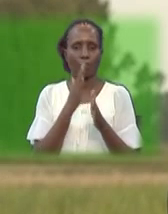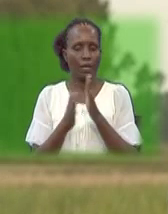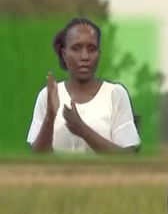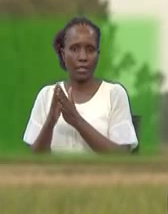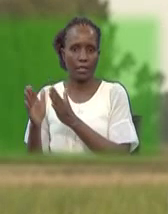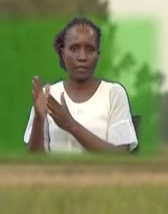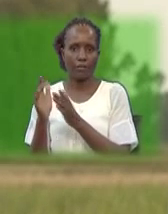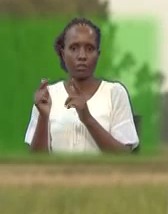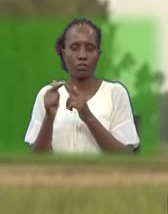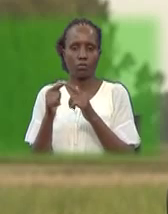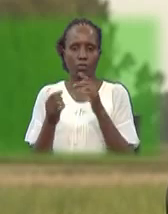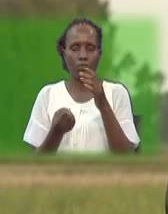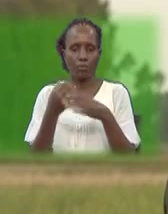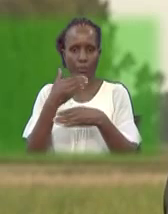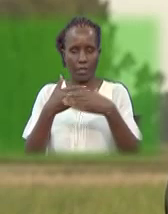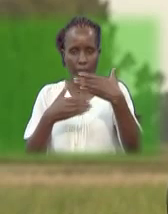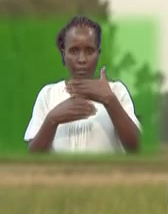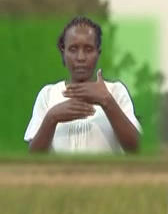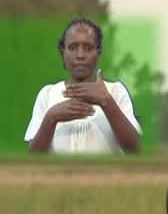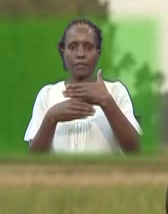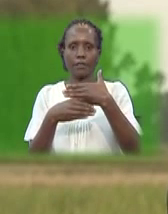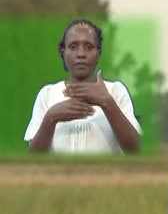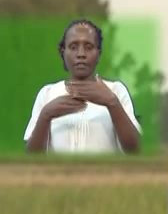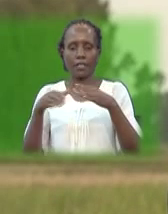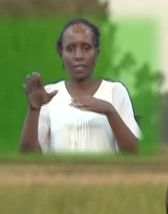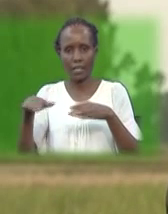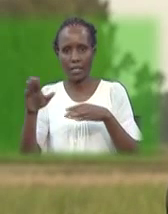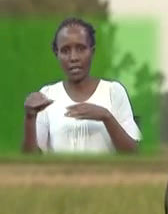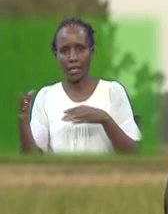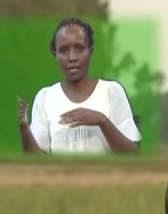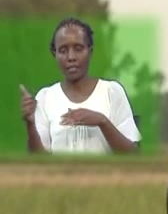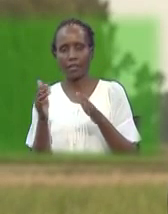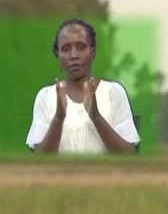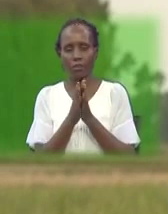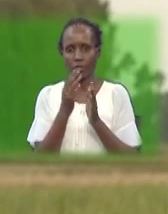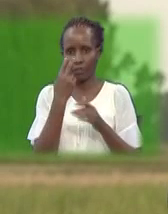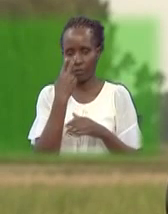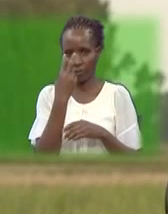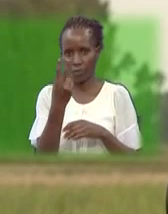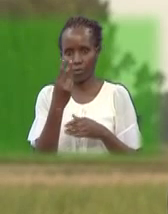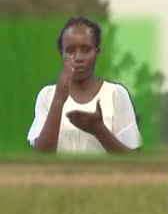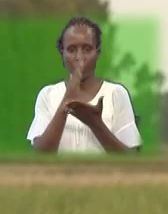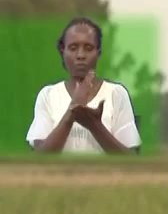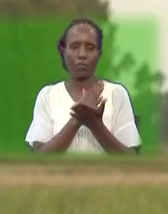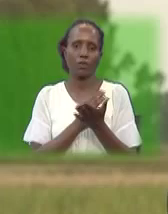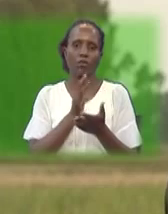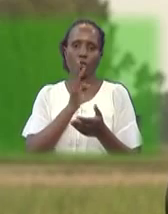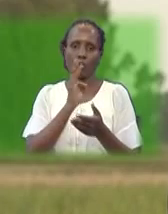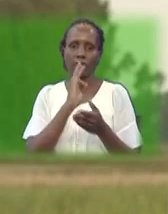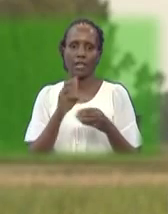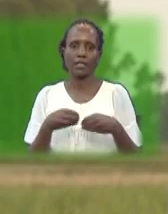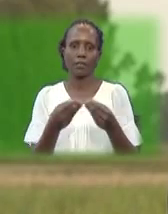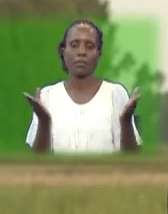plans to put up infrastructure in the outgrower areas with a view of improving the water